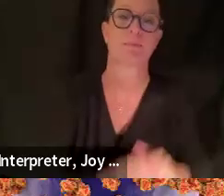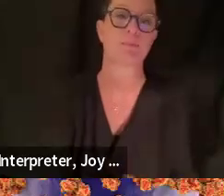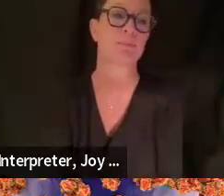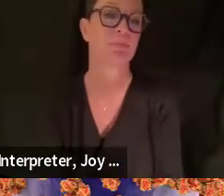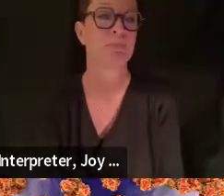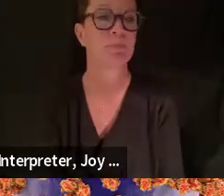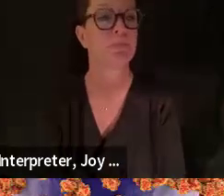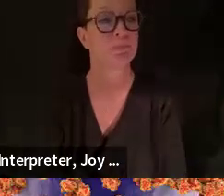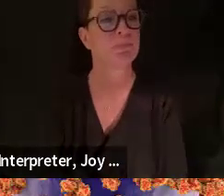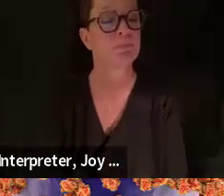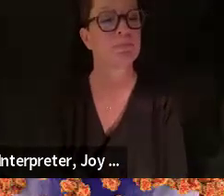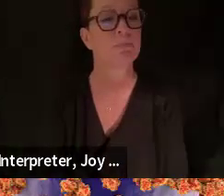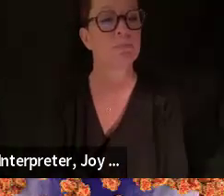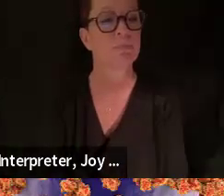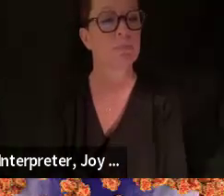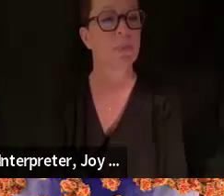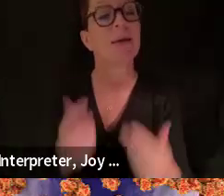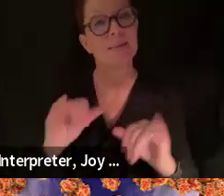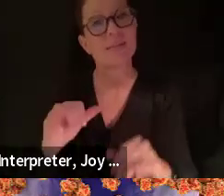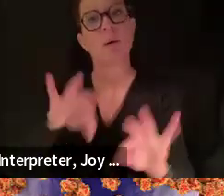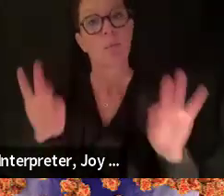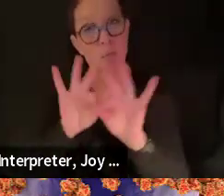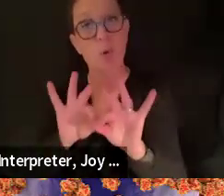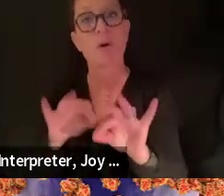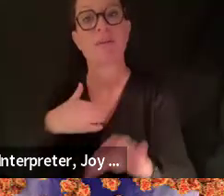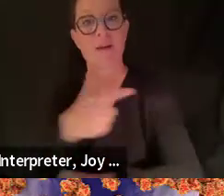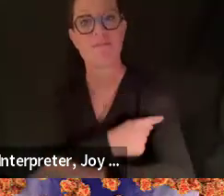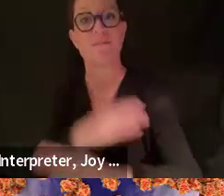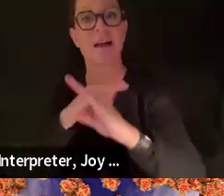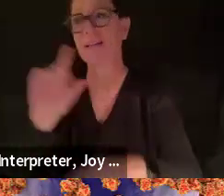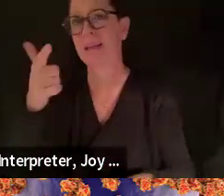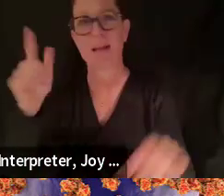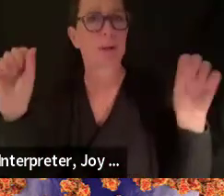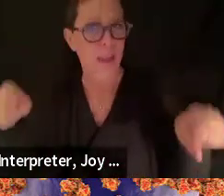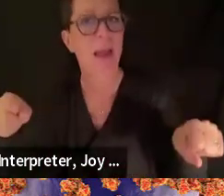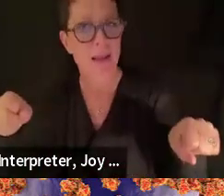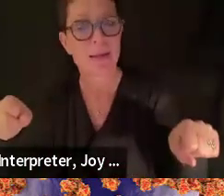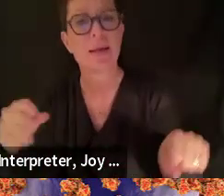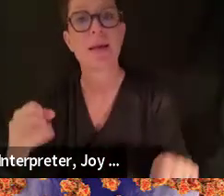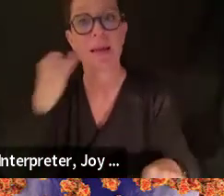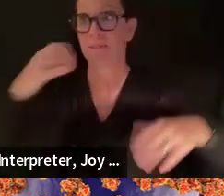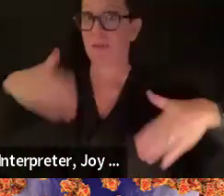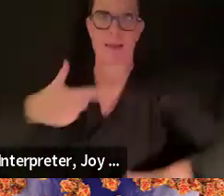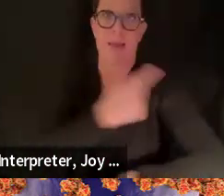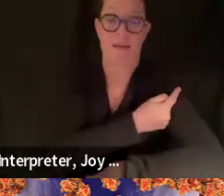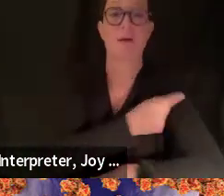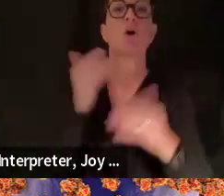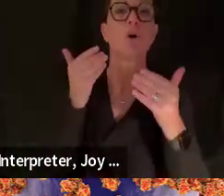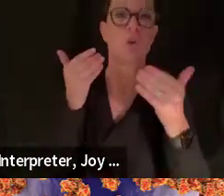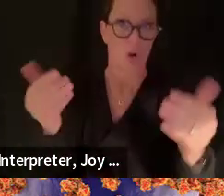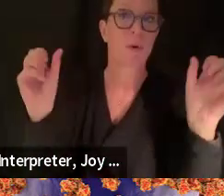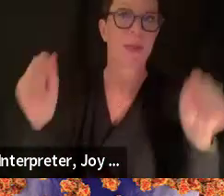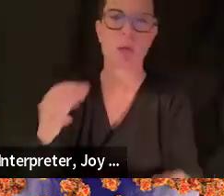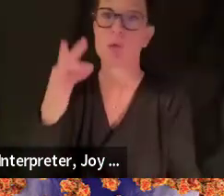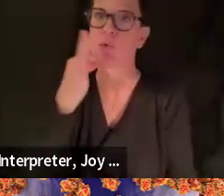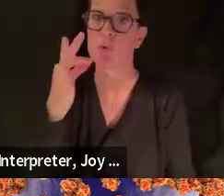entire season. It is still helpful to get vaccinated later in the season if you have not yet. Like we are